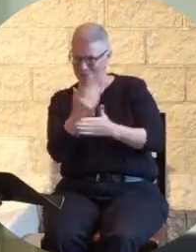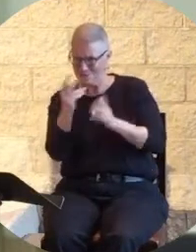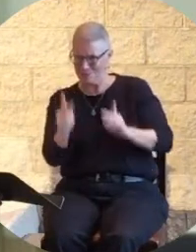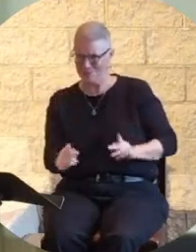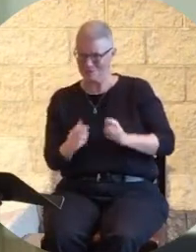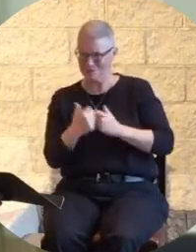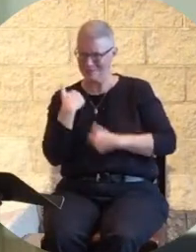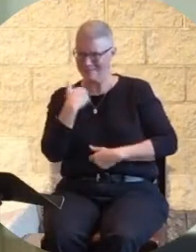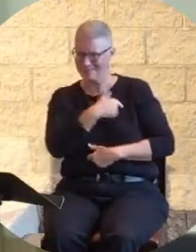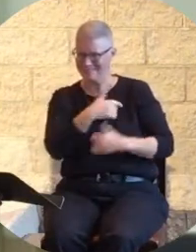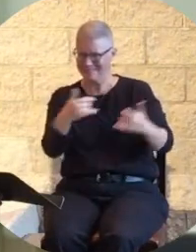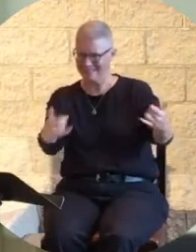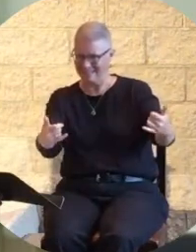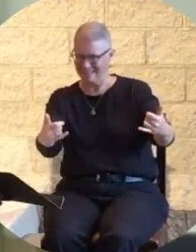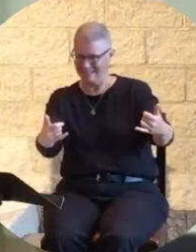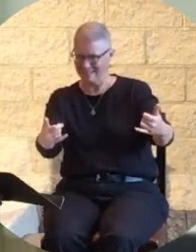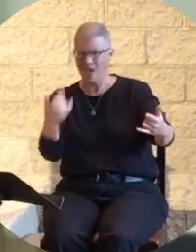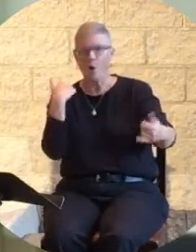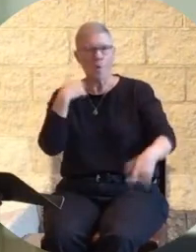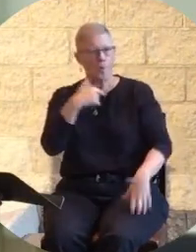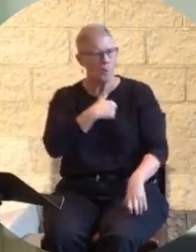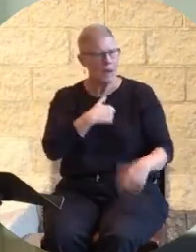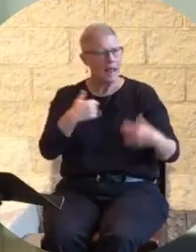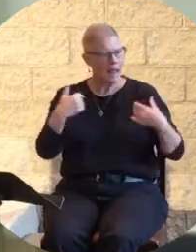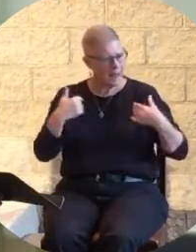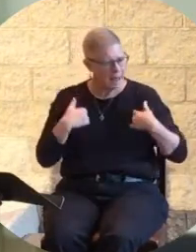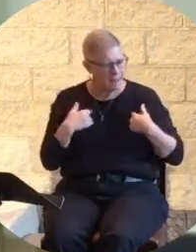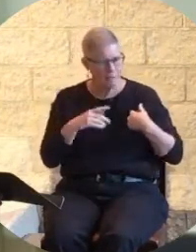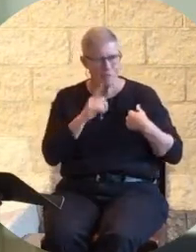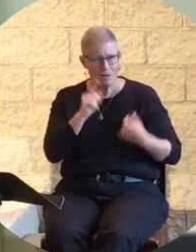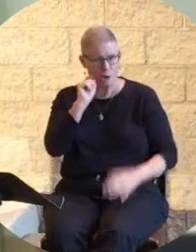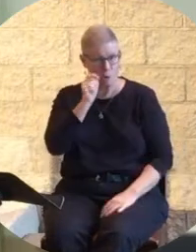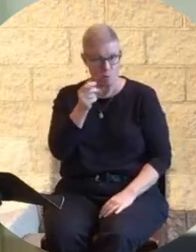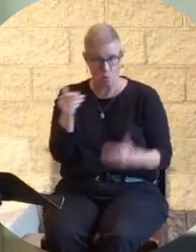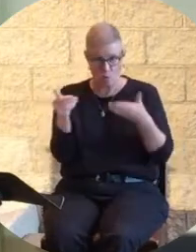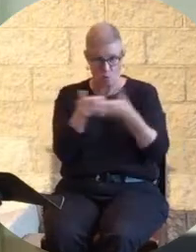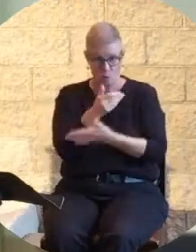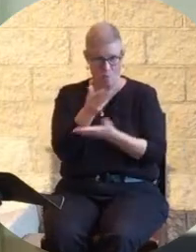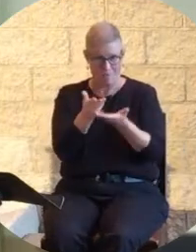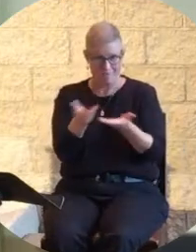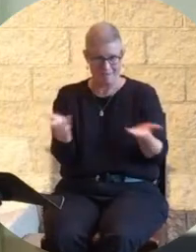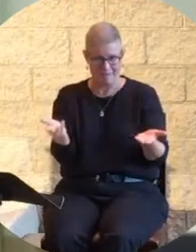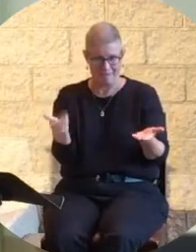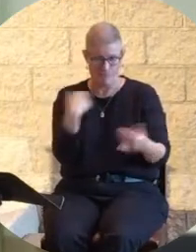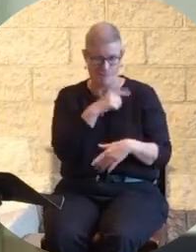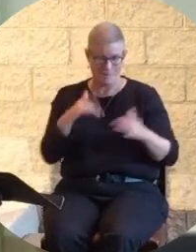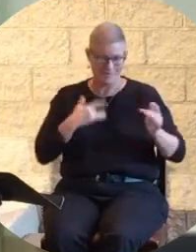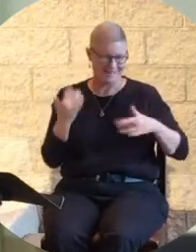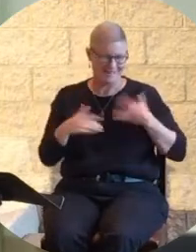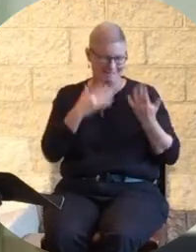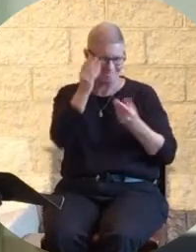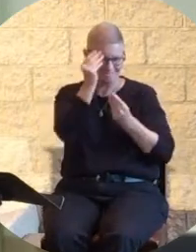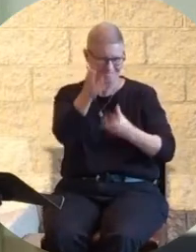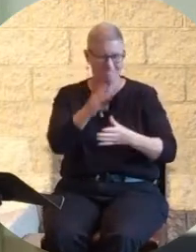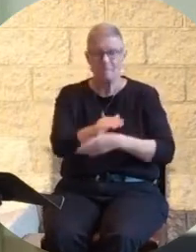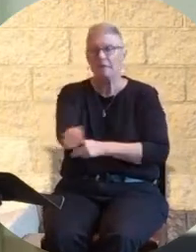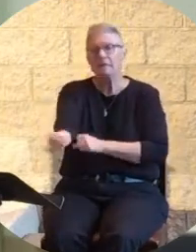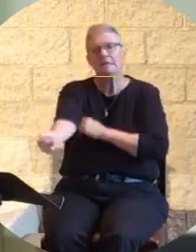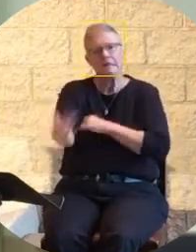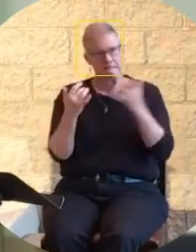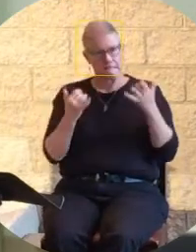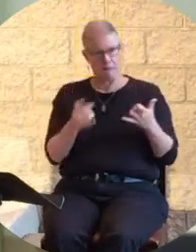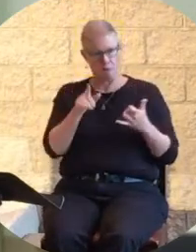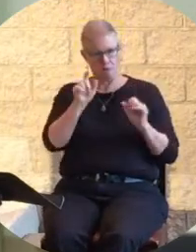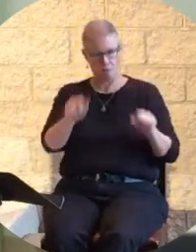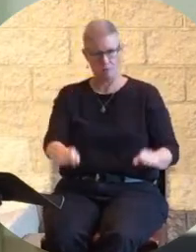us today, we have a really cool new thing that we're excited about. You can now connect